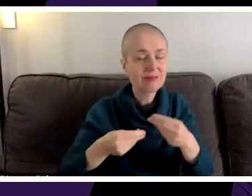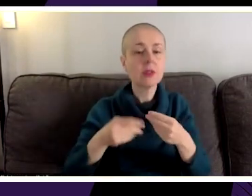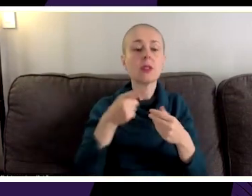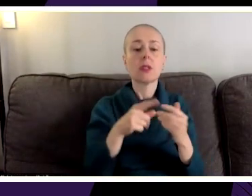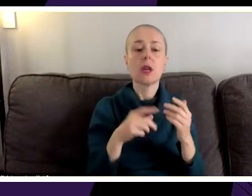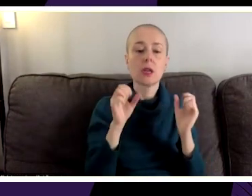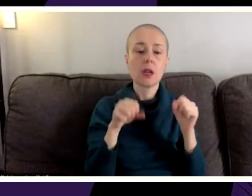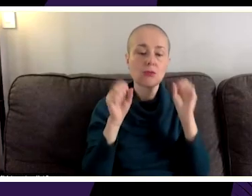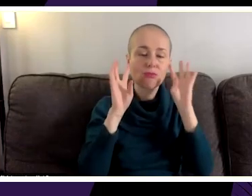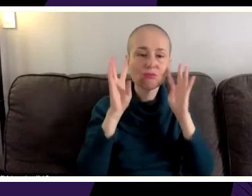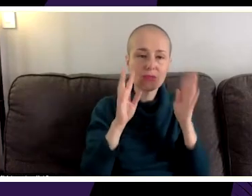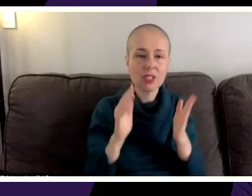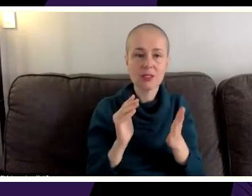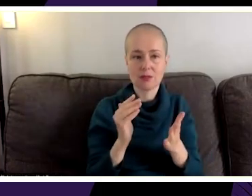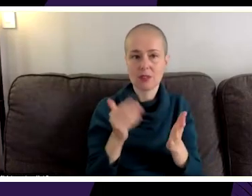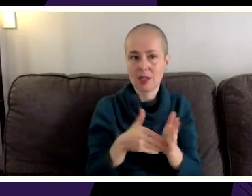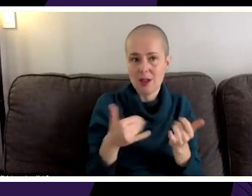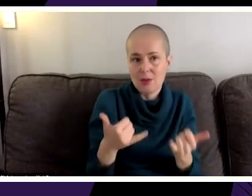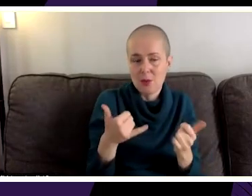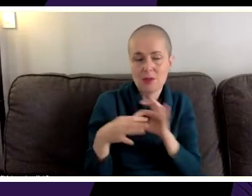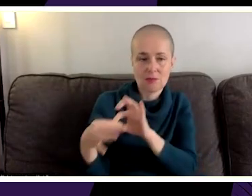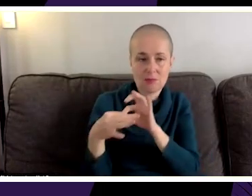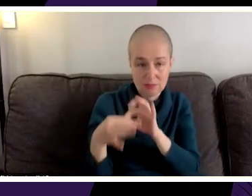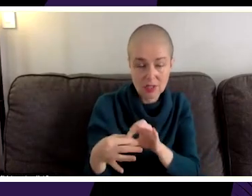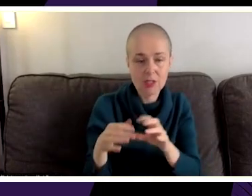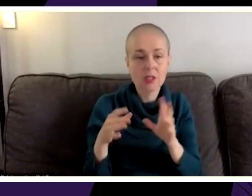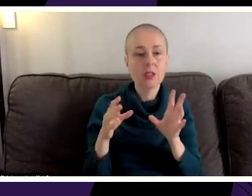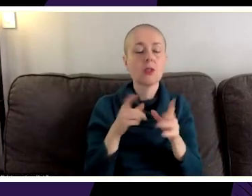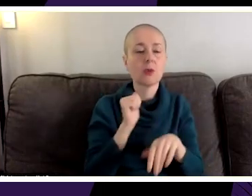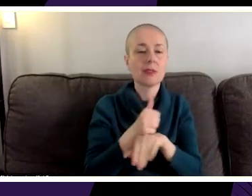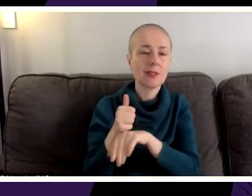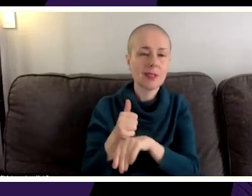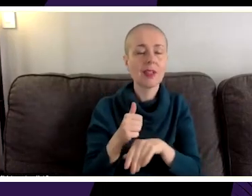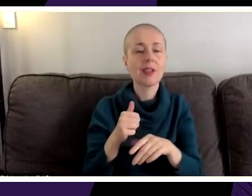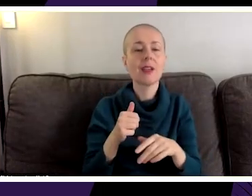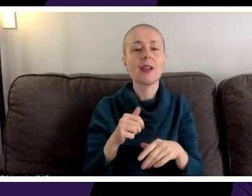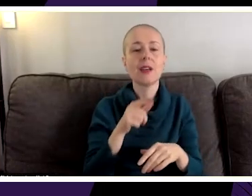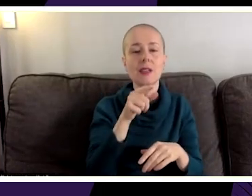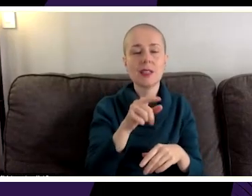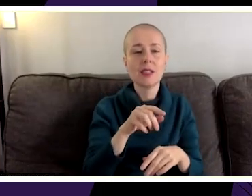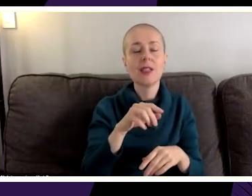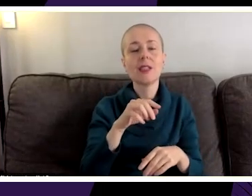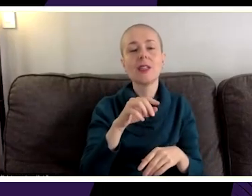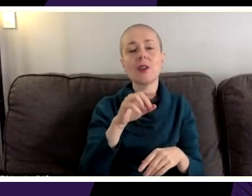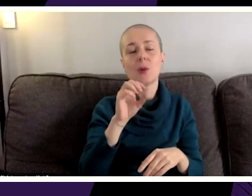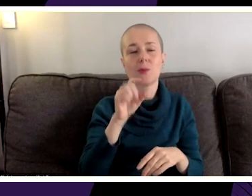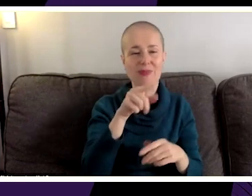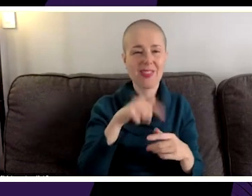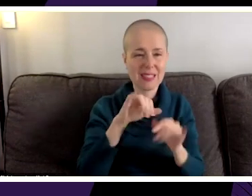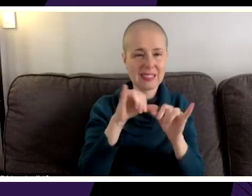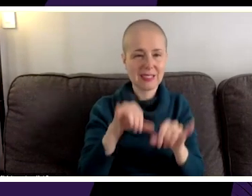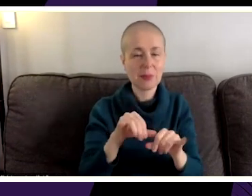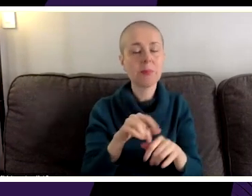working collaboratively with us to create an audio-visual P5 sketch to represent their sound on the web archive.